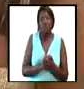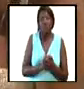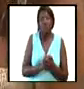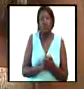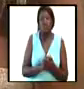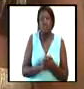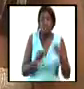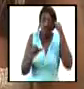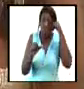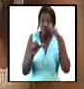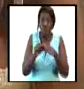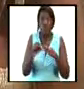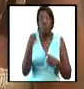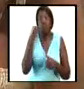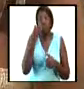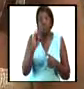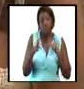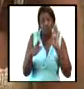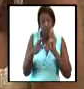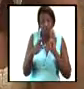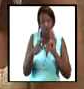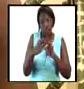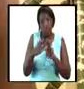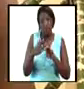the information in the passage.